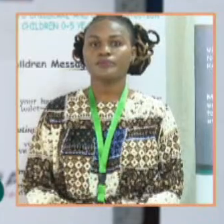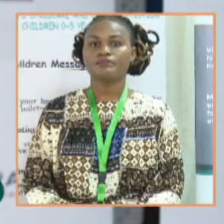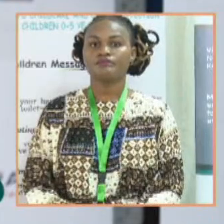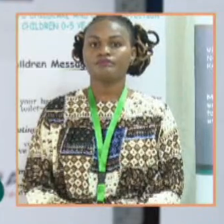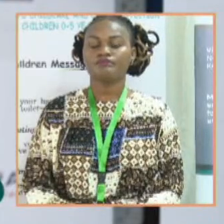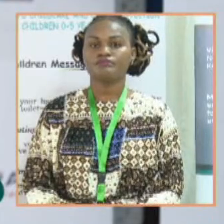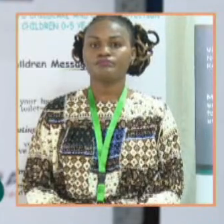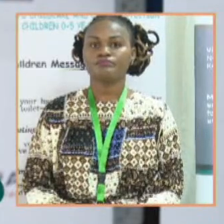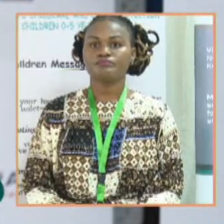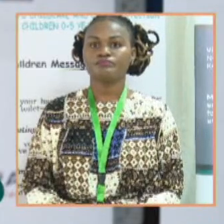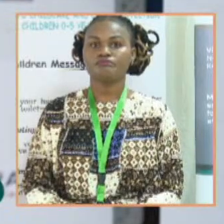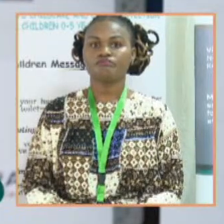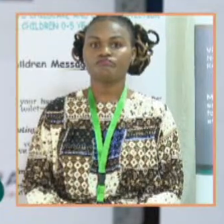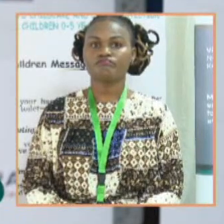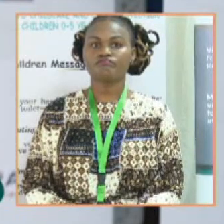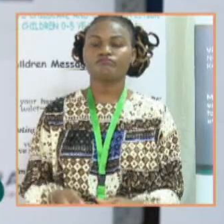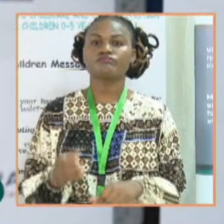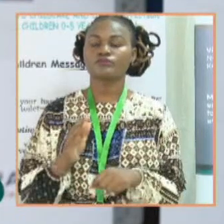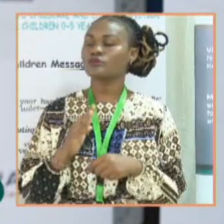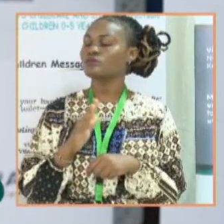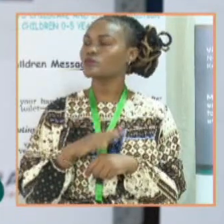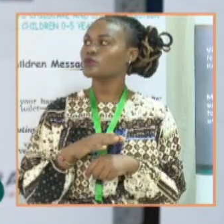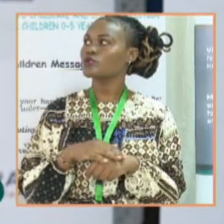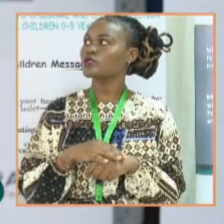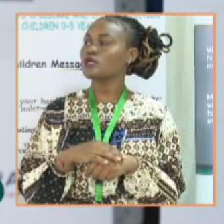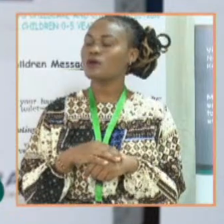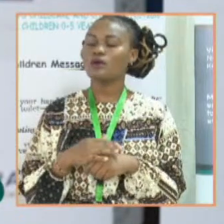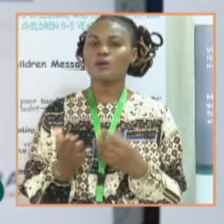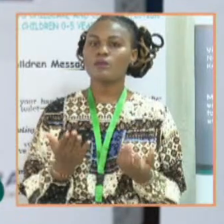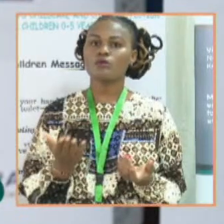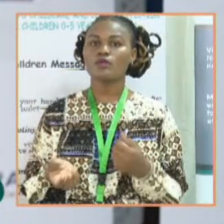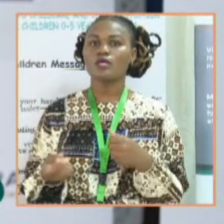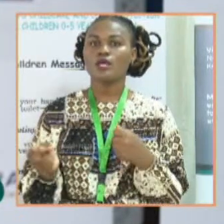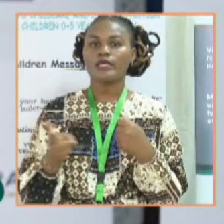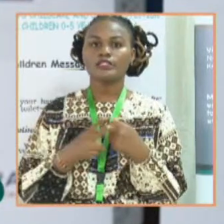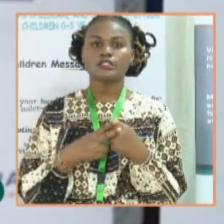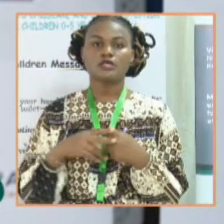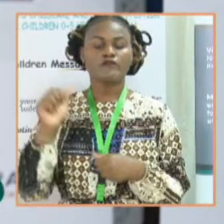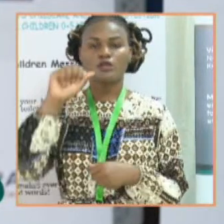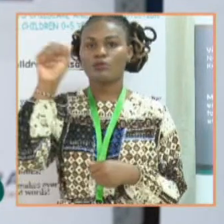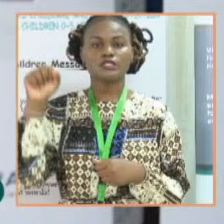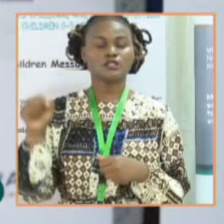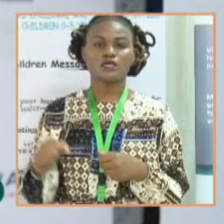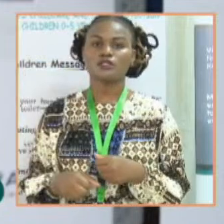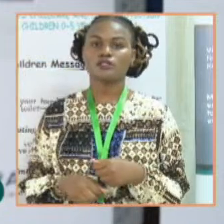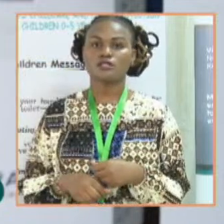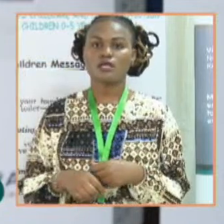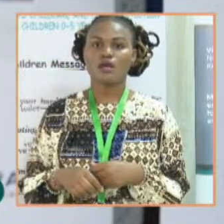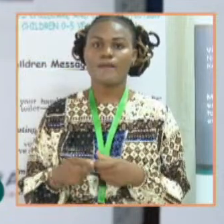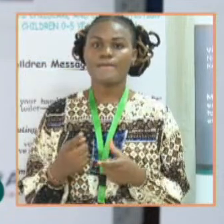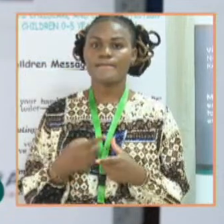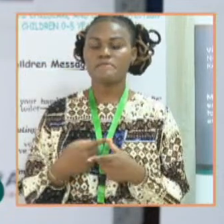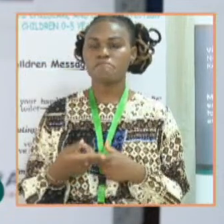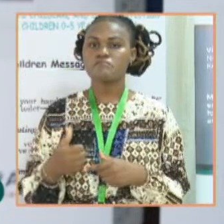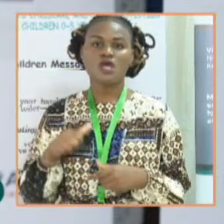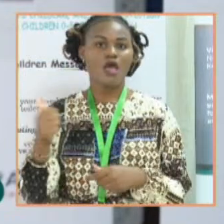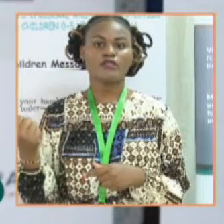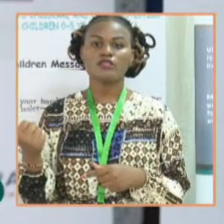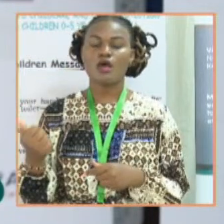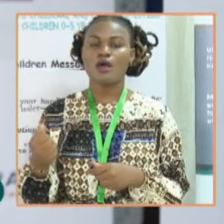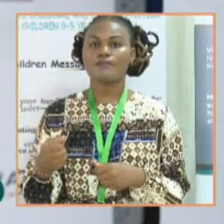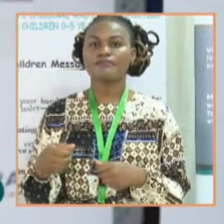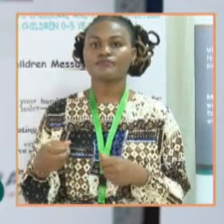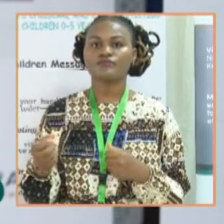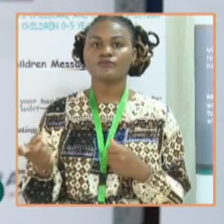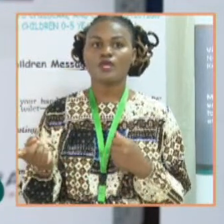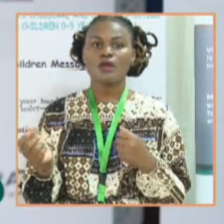terms of adequacy, as low as 5%. Highest county allocated 51%. Of course, we had cases where we could